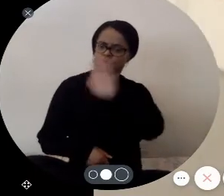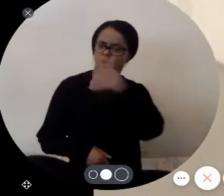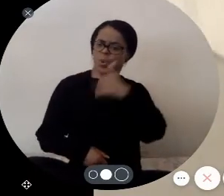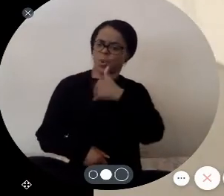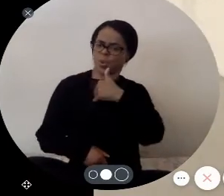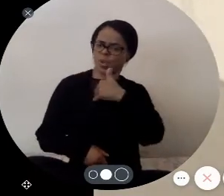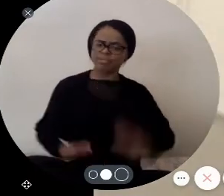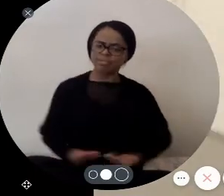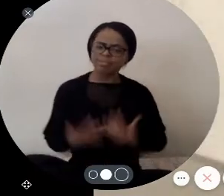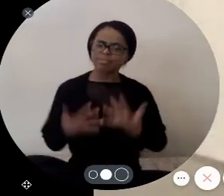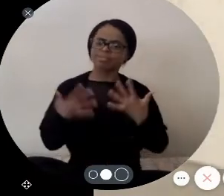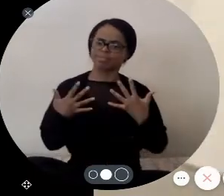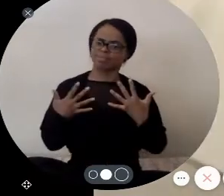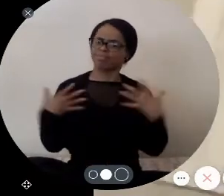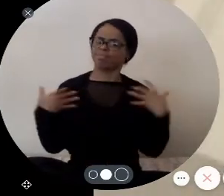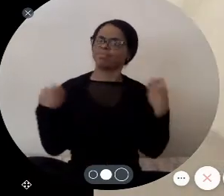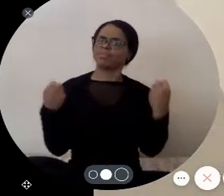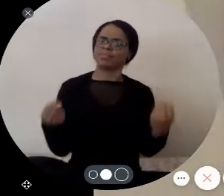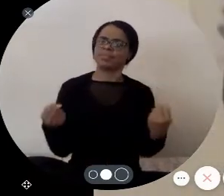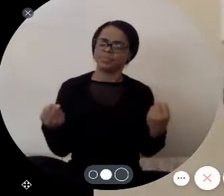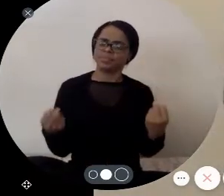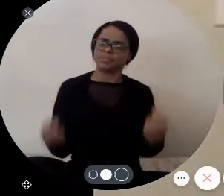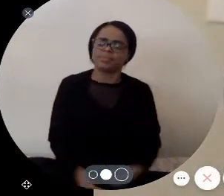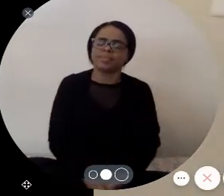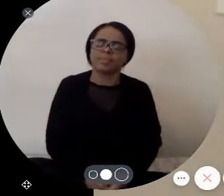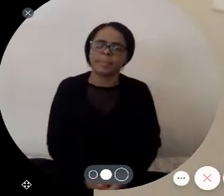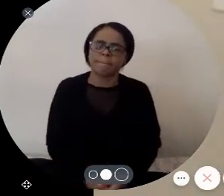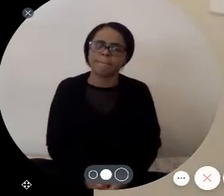a healing in her heart.